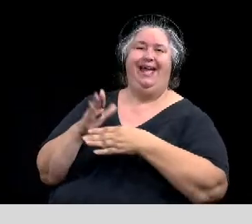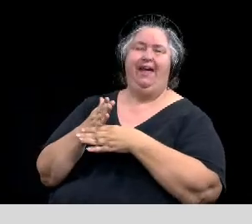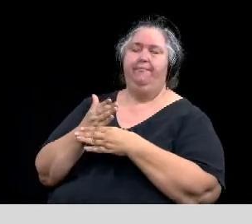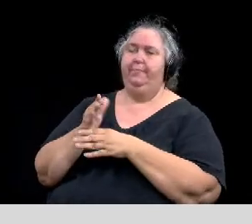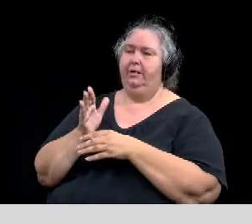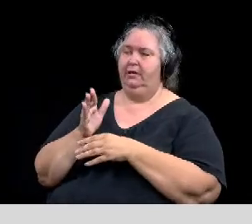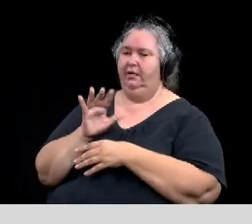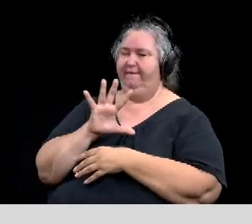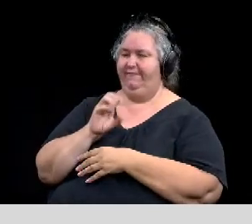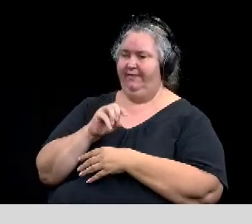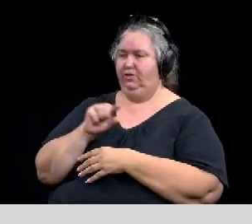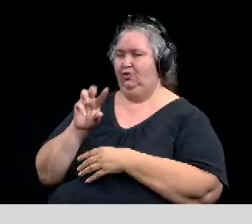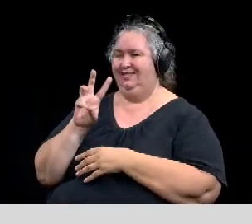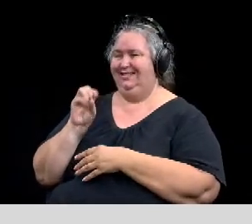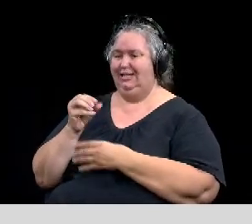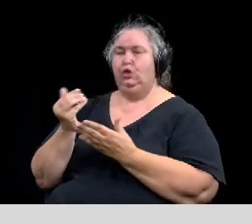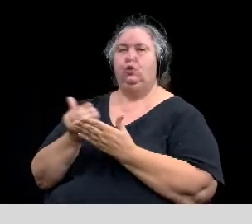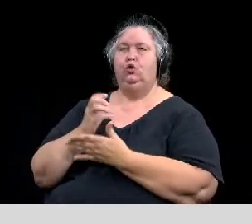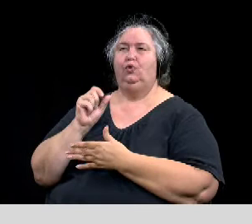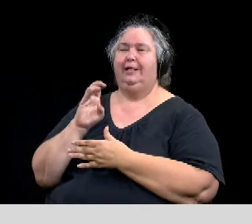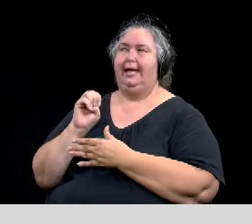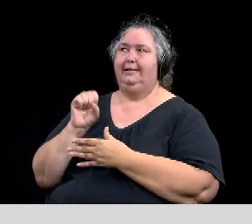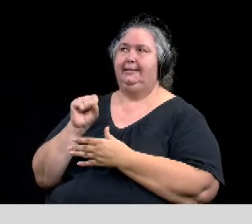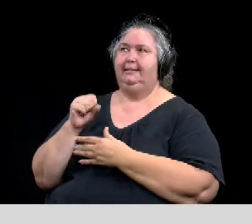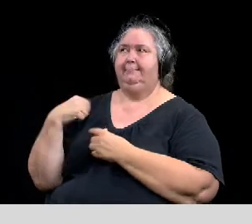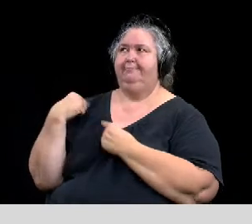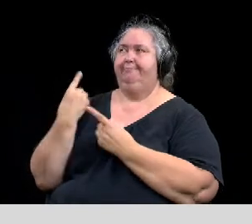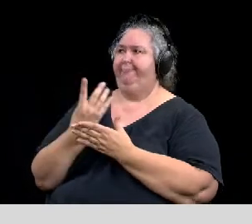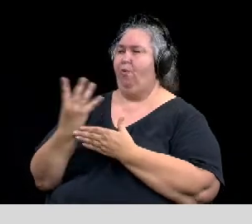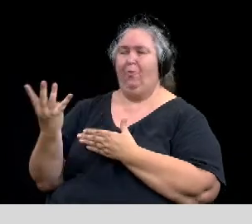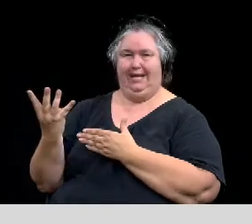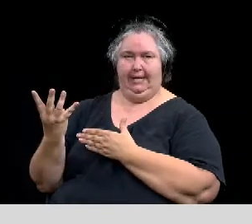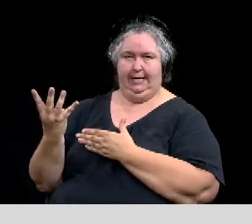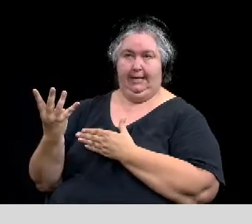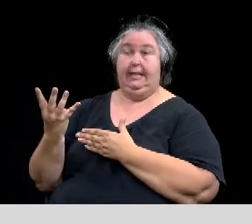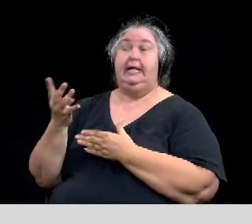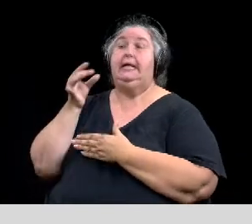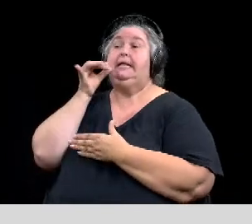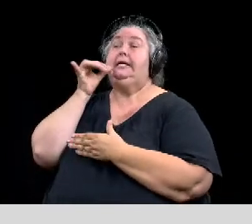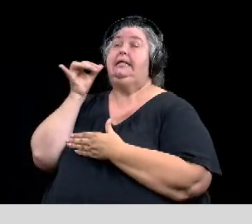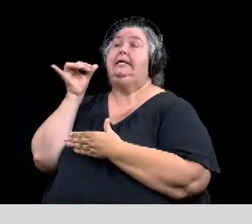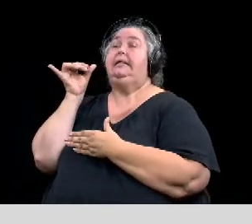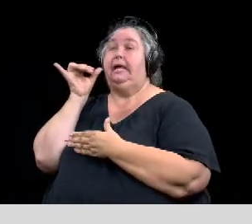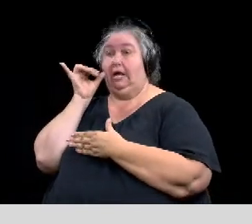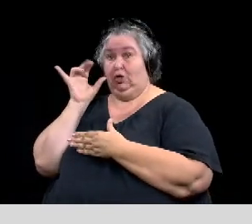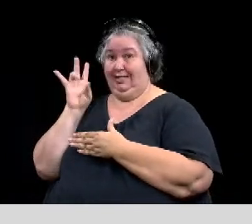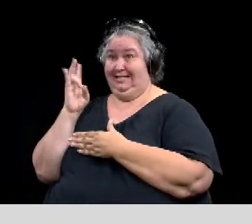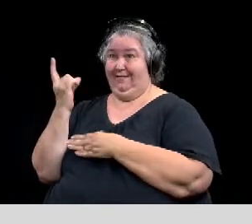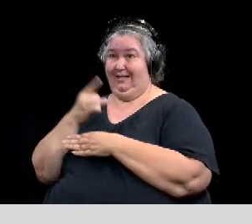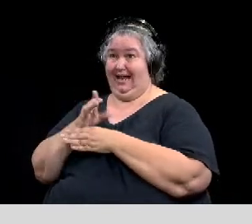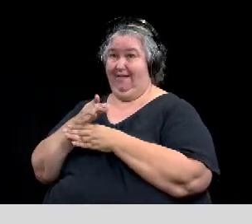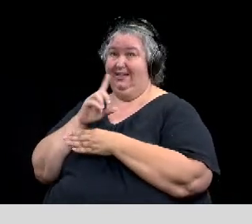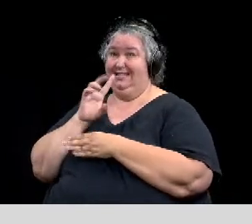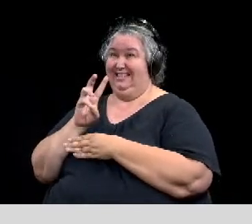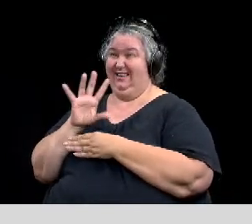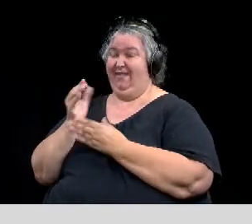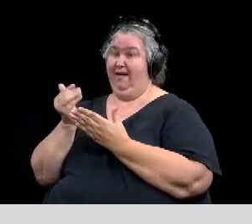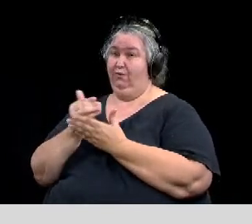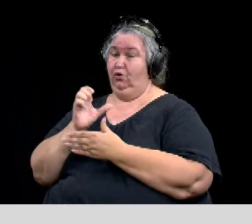and 60 new cases per day for the last 4 weeks. As of yesterday, though, our 7-day average was 65 new cases per